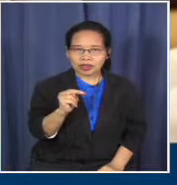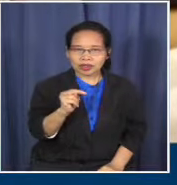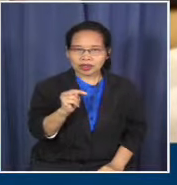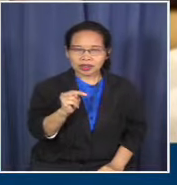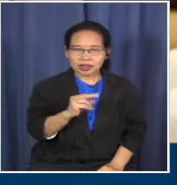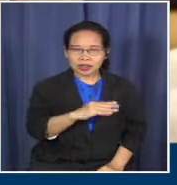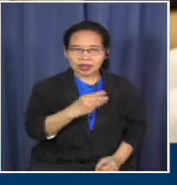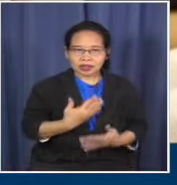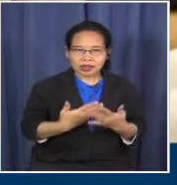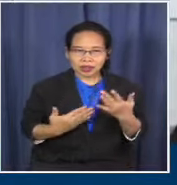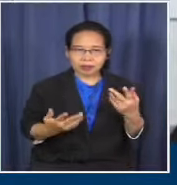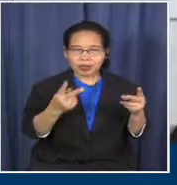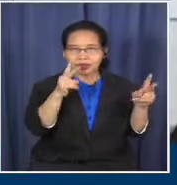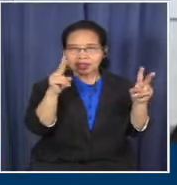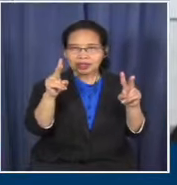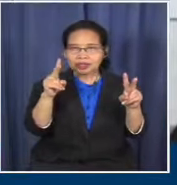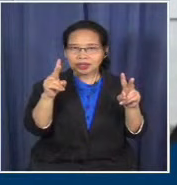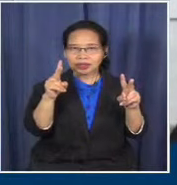get to see it.